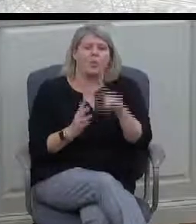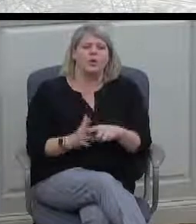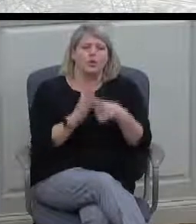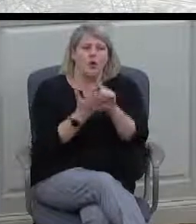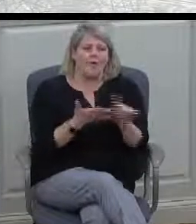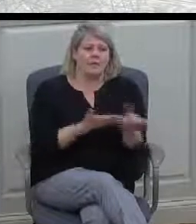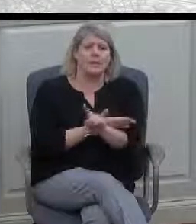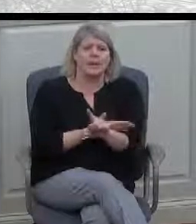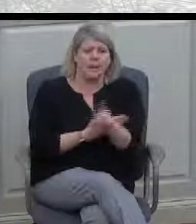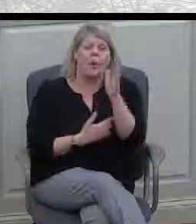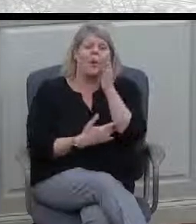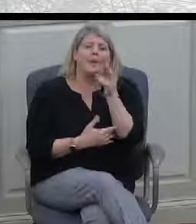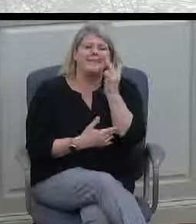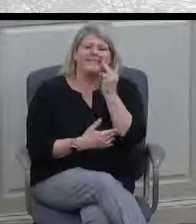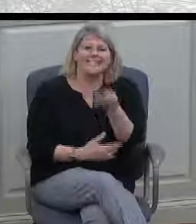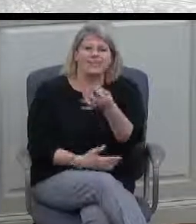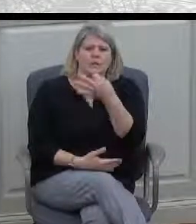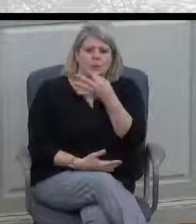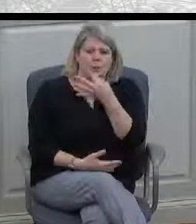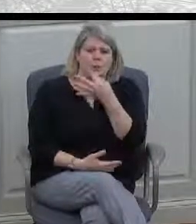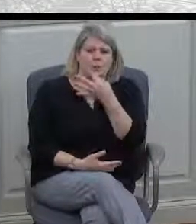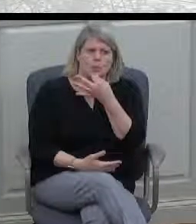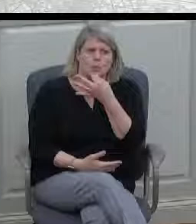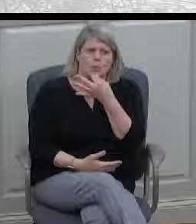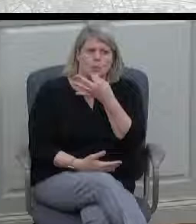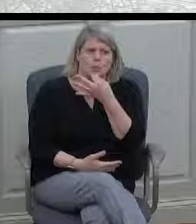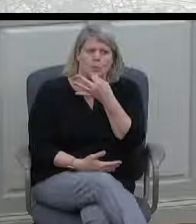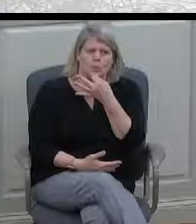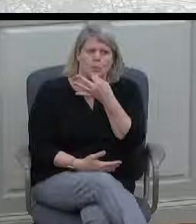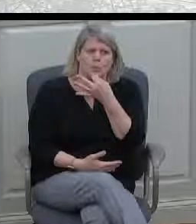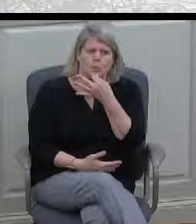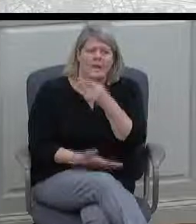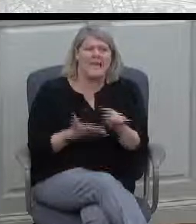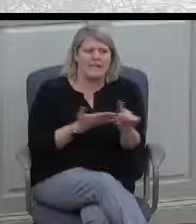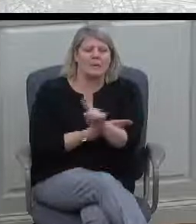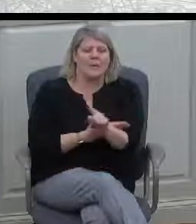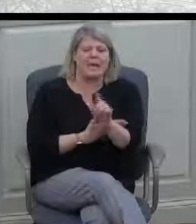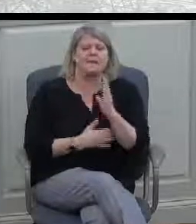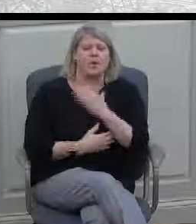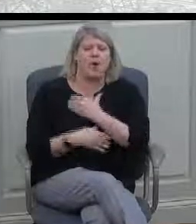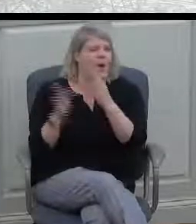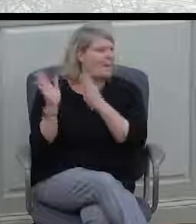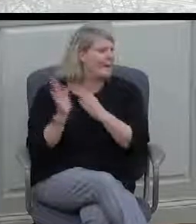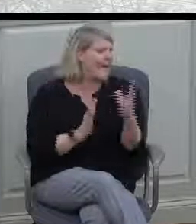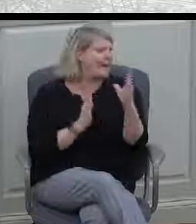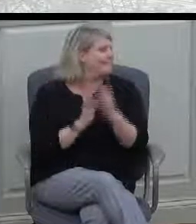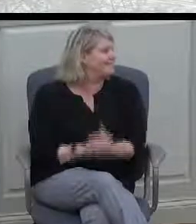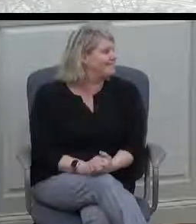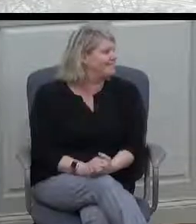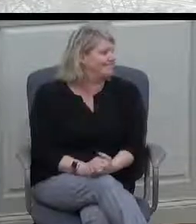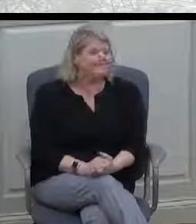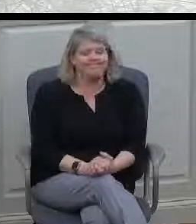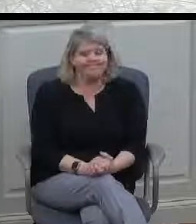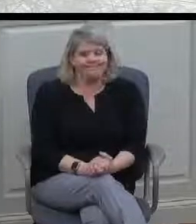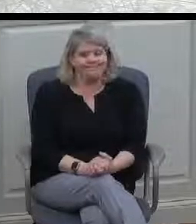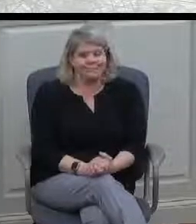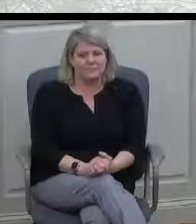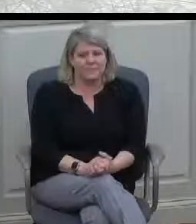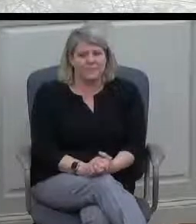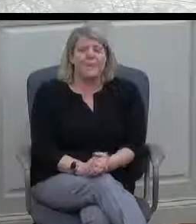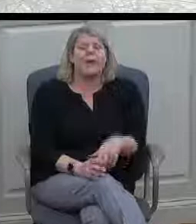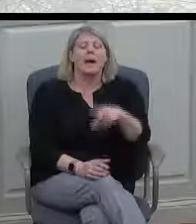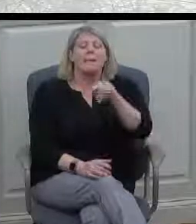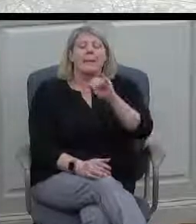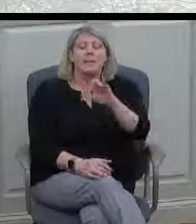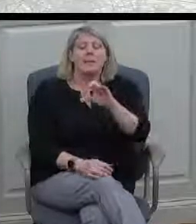week. So we should start to see milling beginning. They said beginning of next week is what they've told me at this point, the Allen Company has. Public